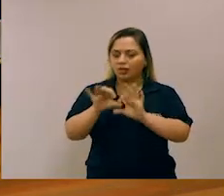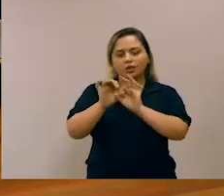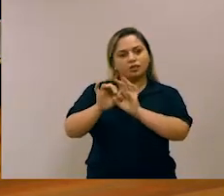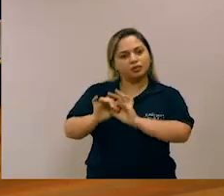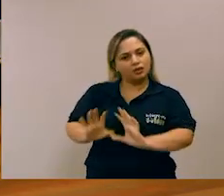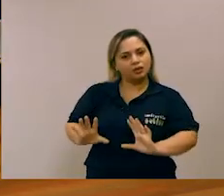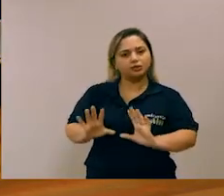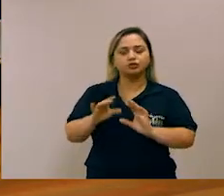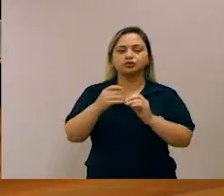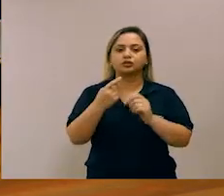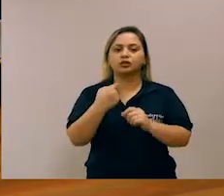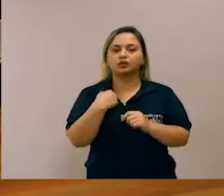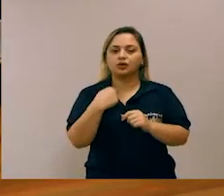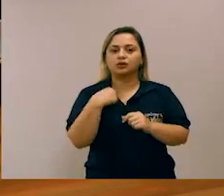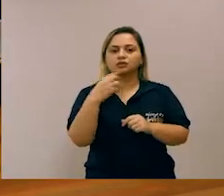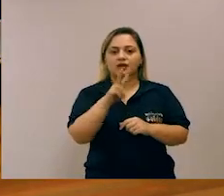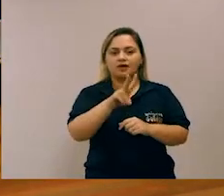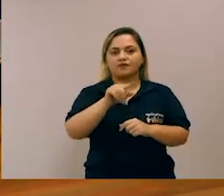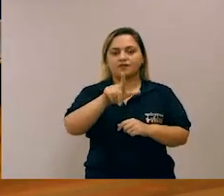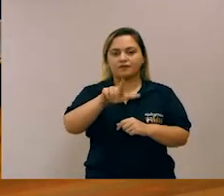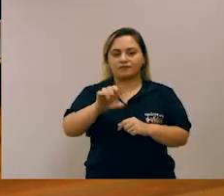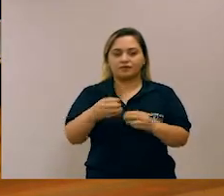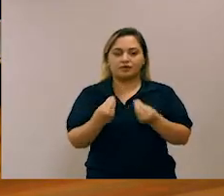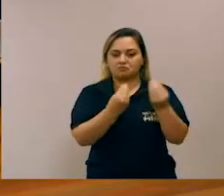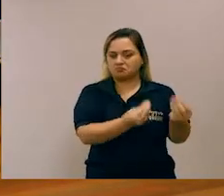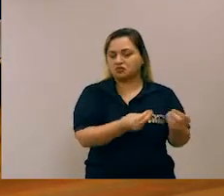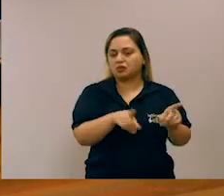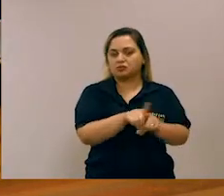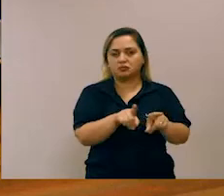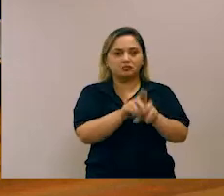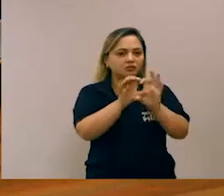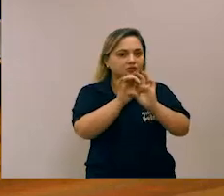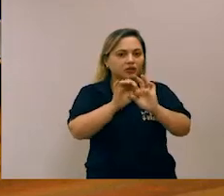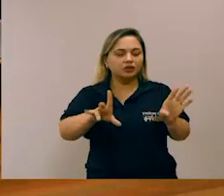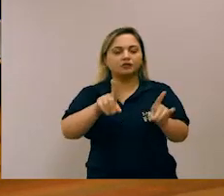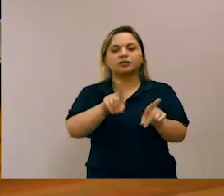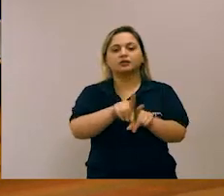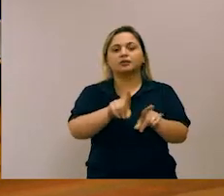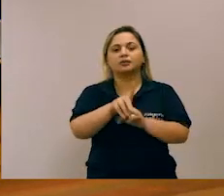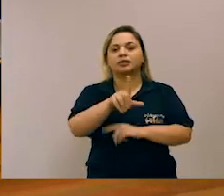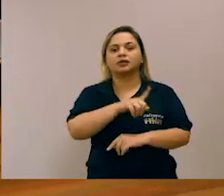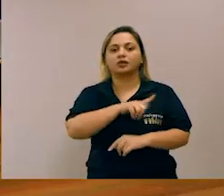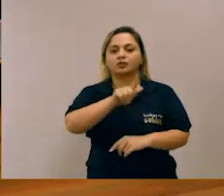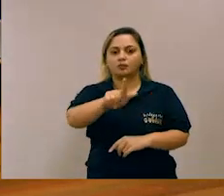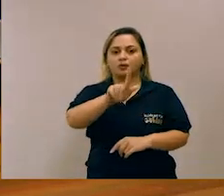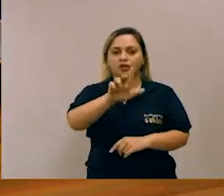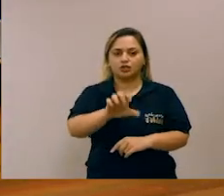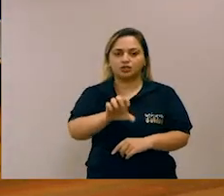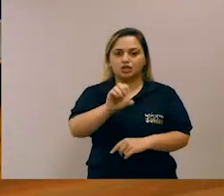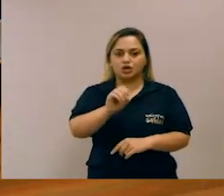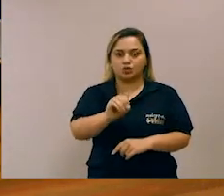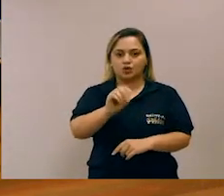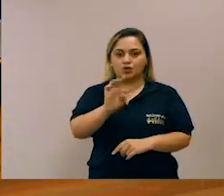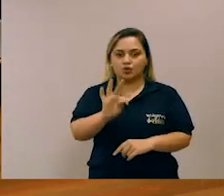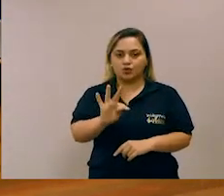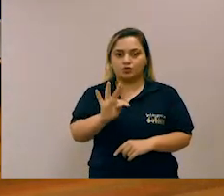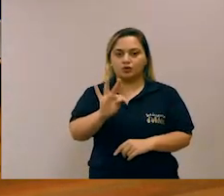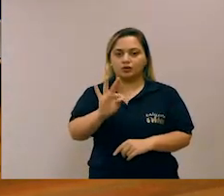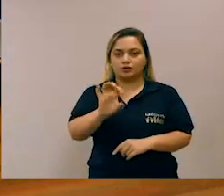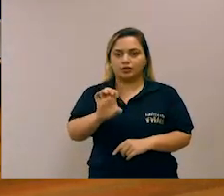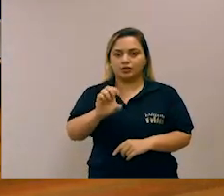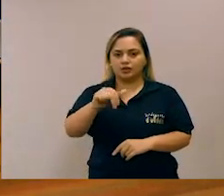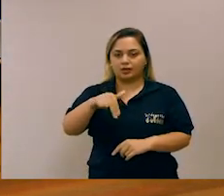And there is another person who helps us with maps. And as a consultant, We have a geotechnician, and she's